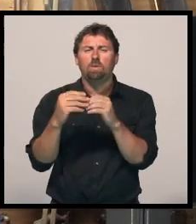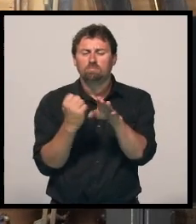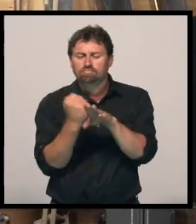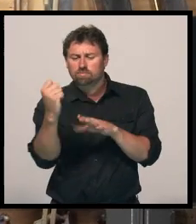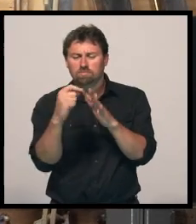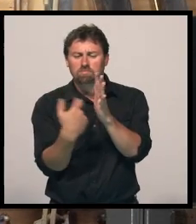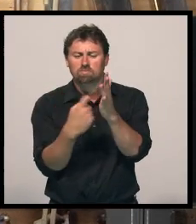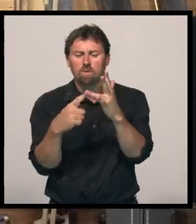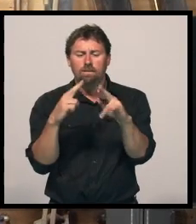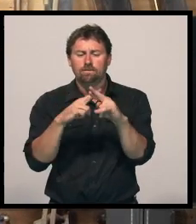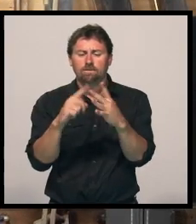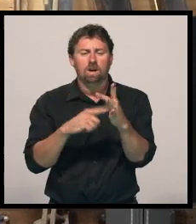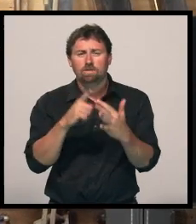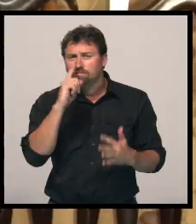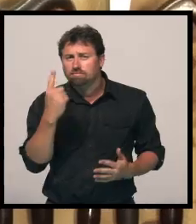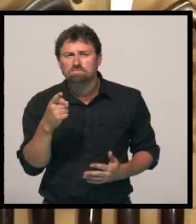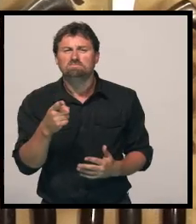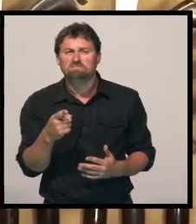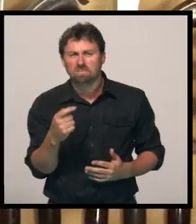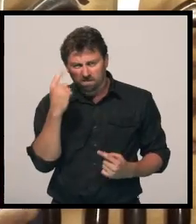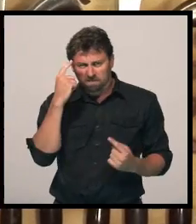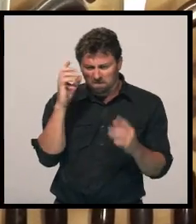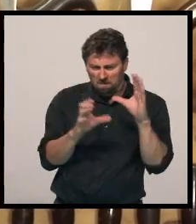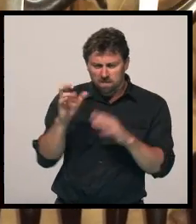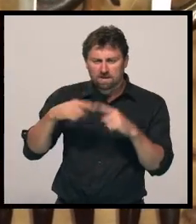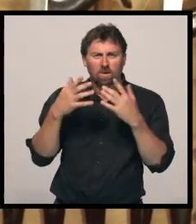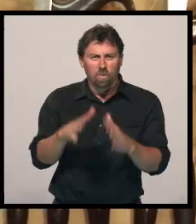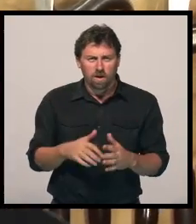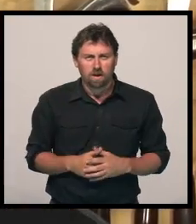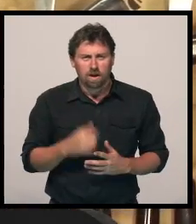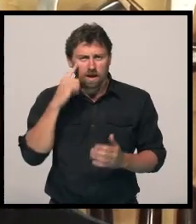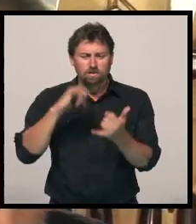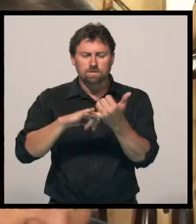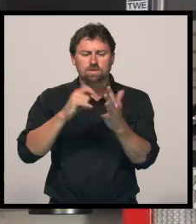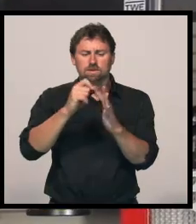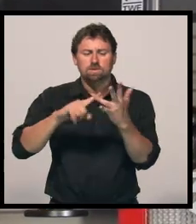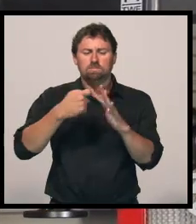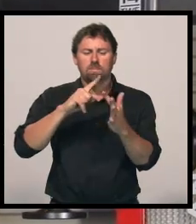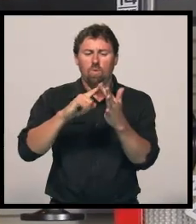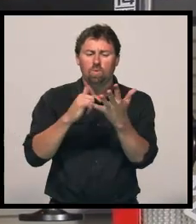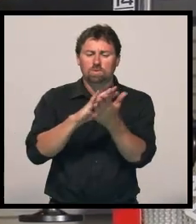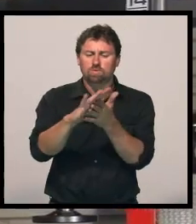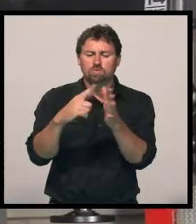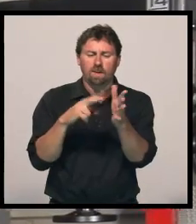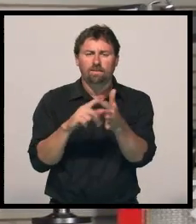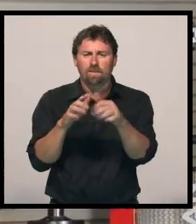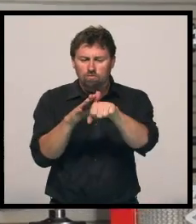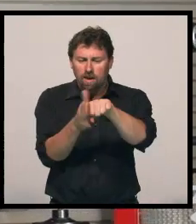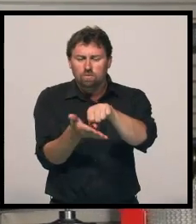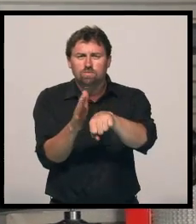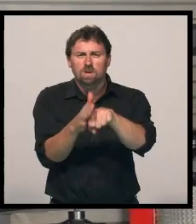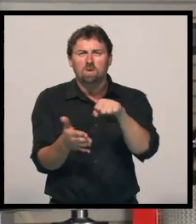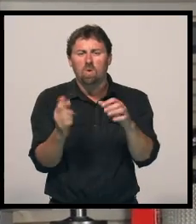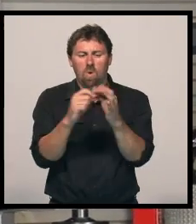many things you can do. You can use a spoke shaped around the edge, or you could use a block plane, or you can